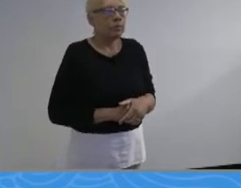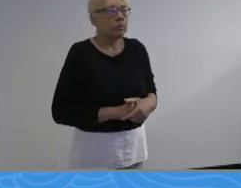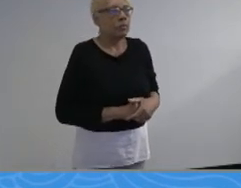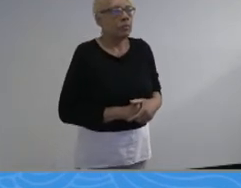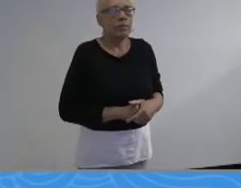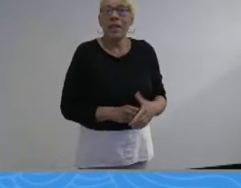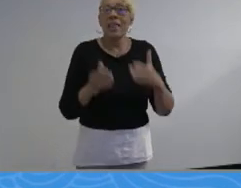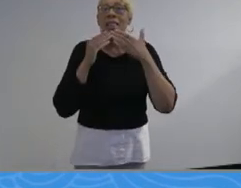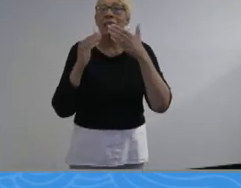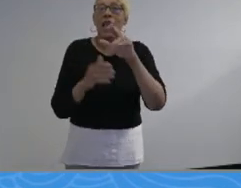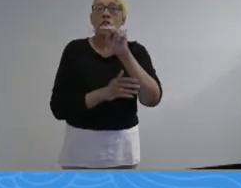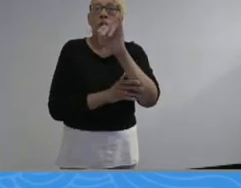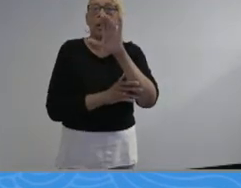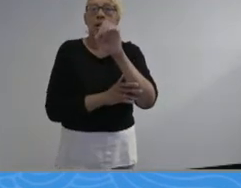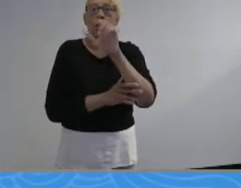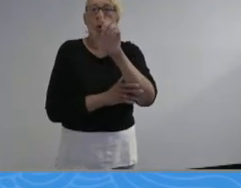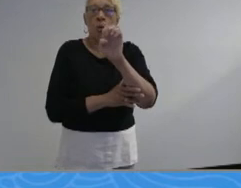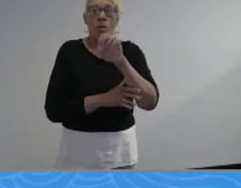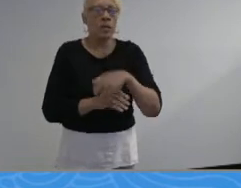Thank you, Nicole.